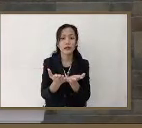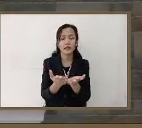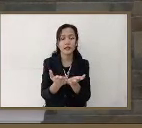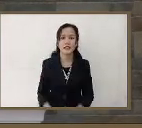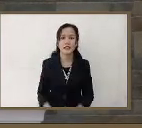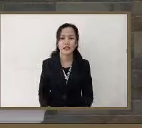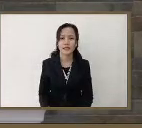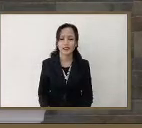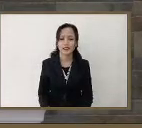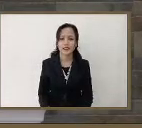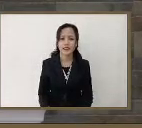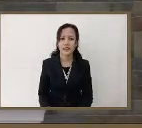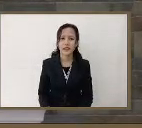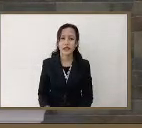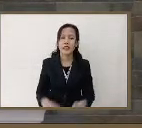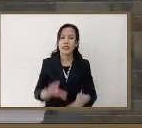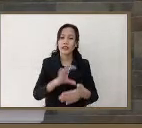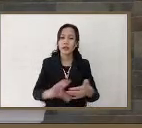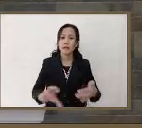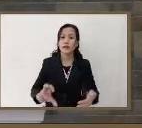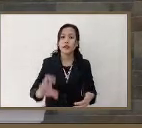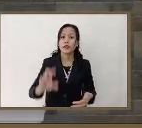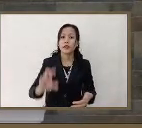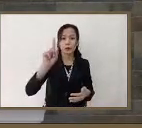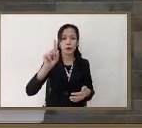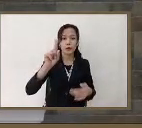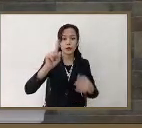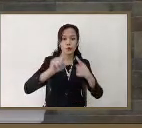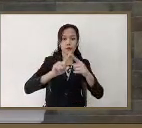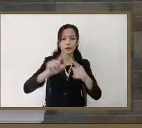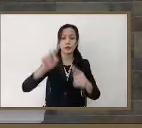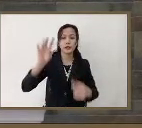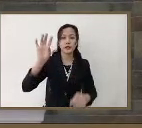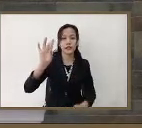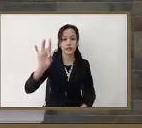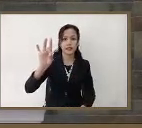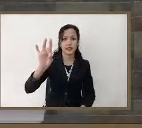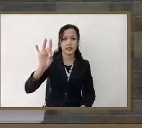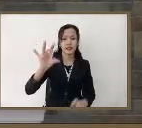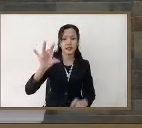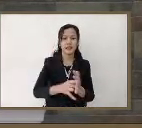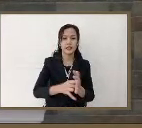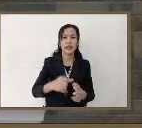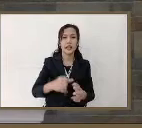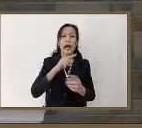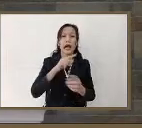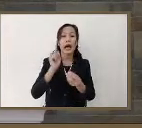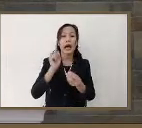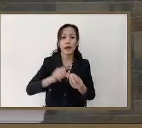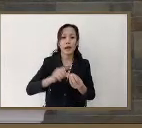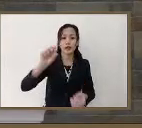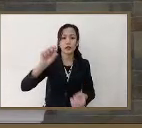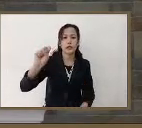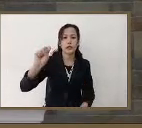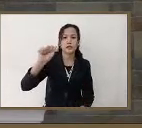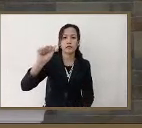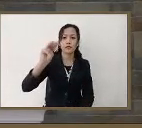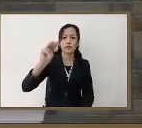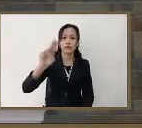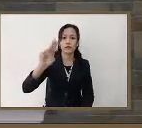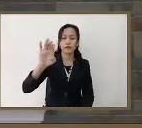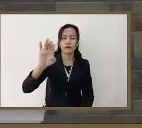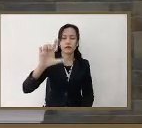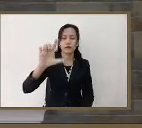inyo, outline from chapters 1 to 8, yan ay patungkol kay Samuel, which is the man of God. From chapters 9